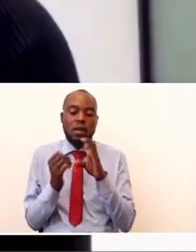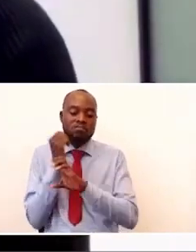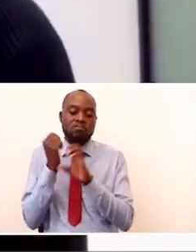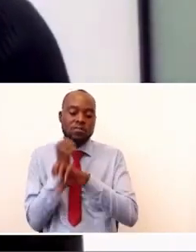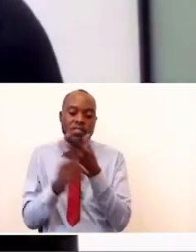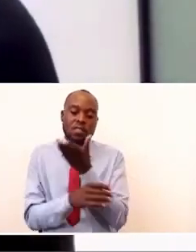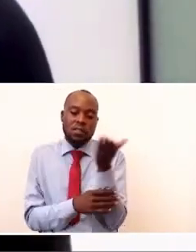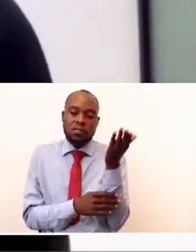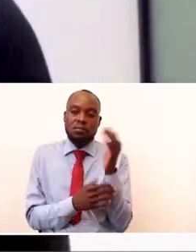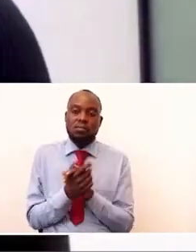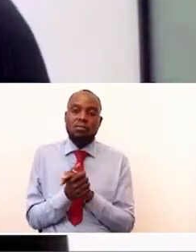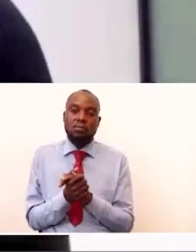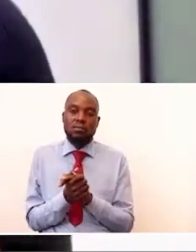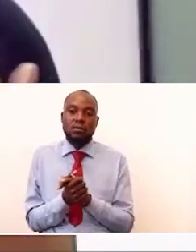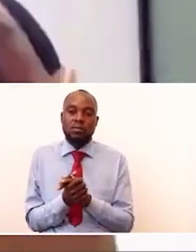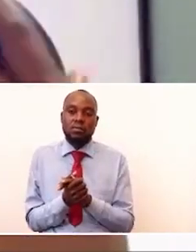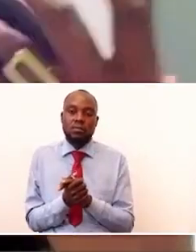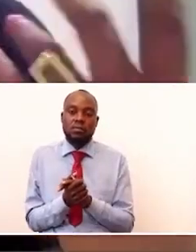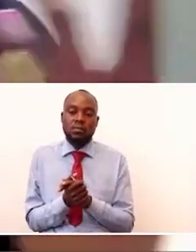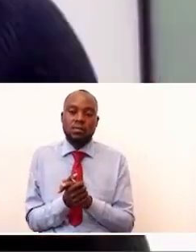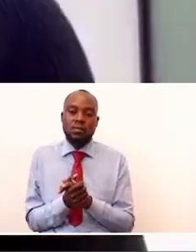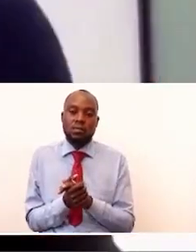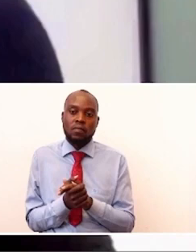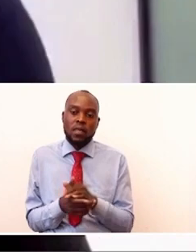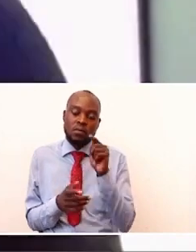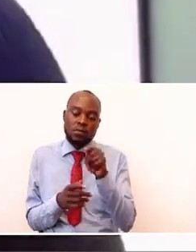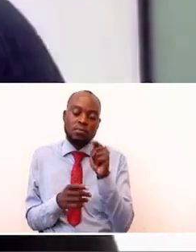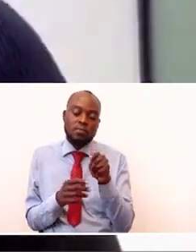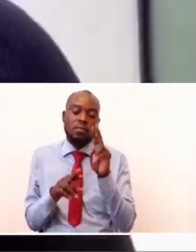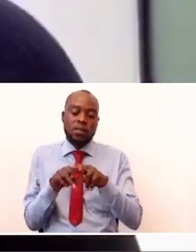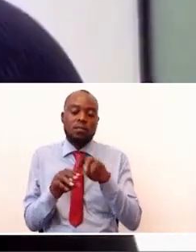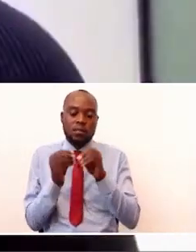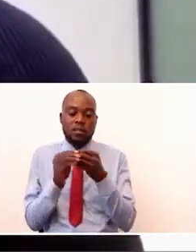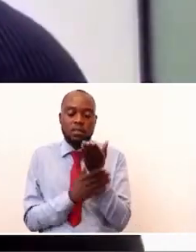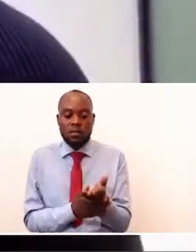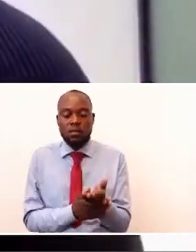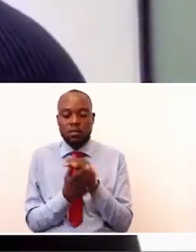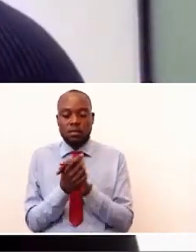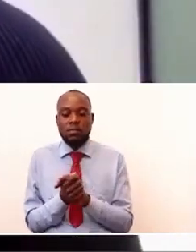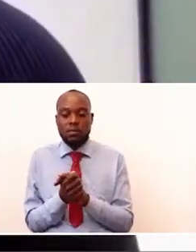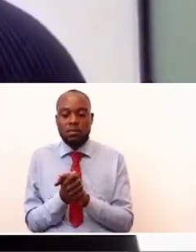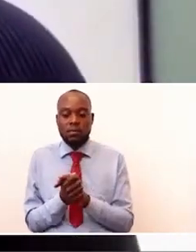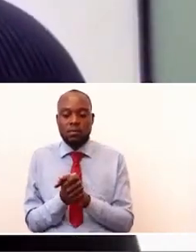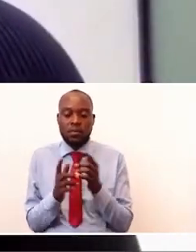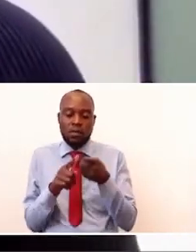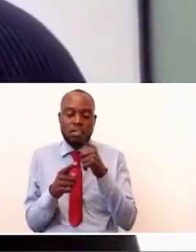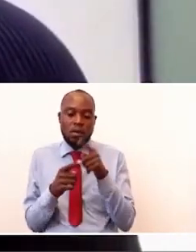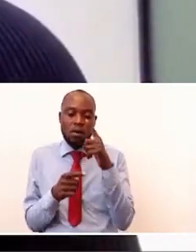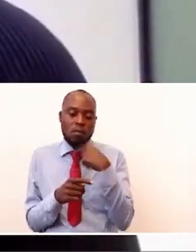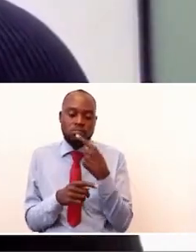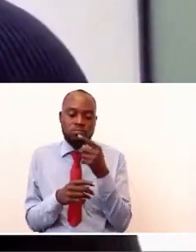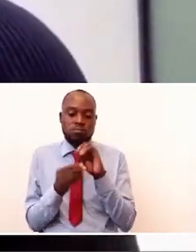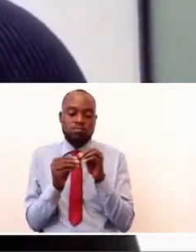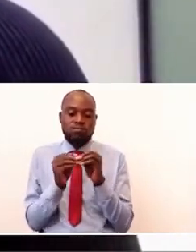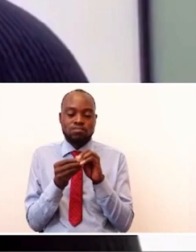especially the global north, in the sense. There was, I think, a survey that was done online about who wants to trade in crypto.